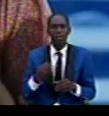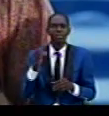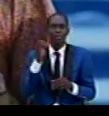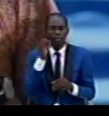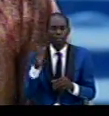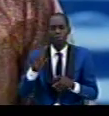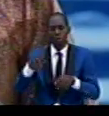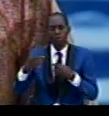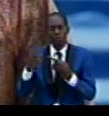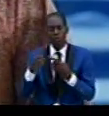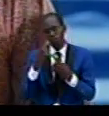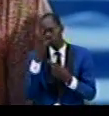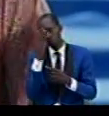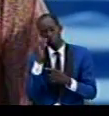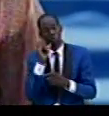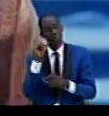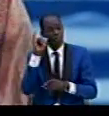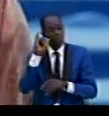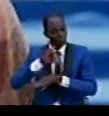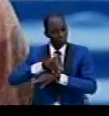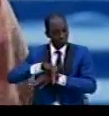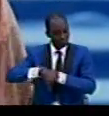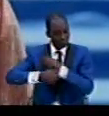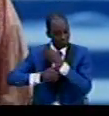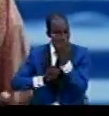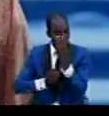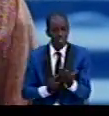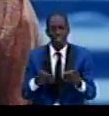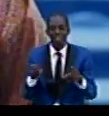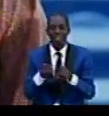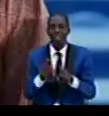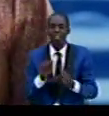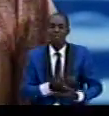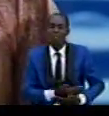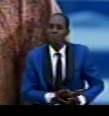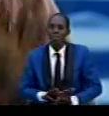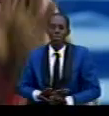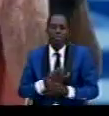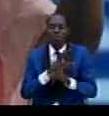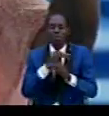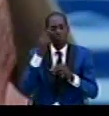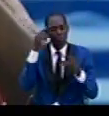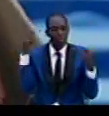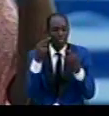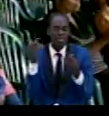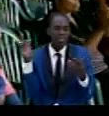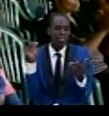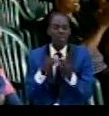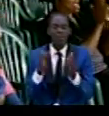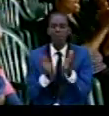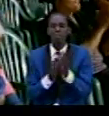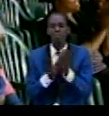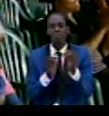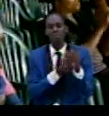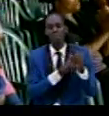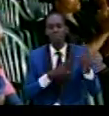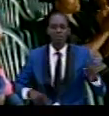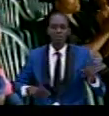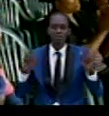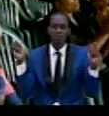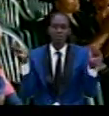slept yesterday night just like a baby. No headache, nothing like that. Praise the Lord!